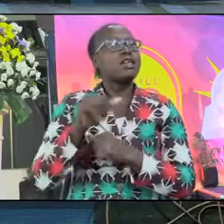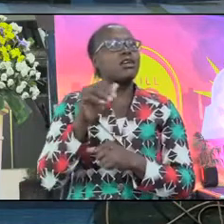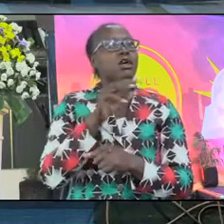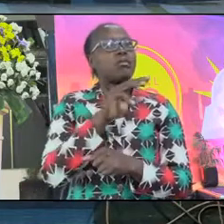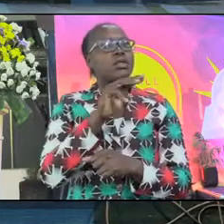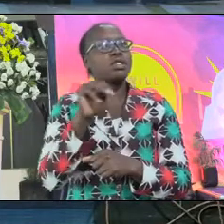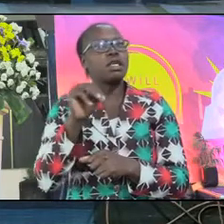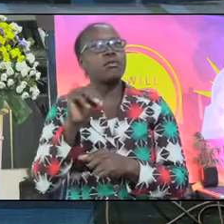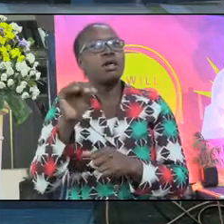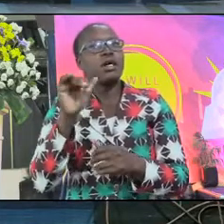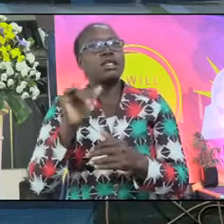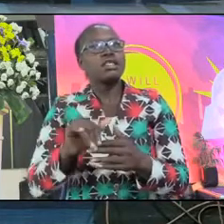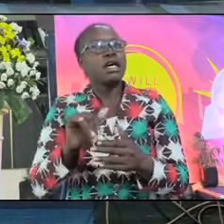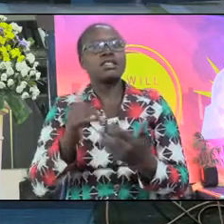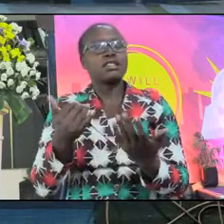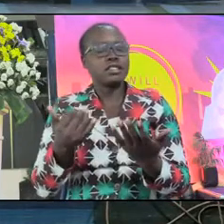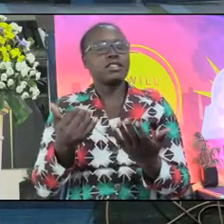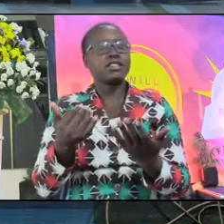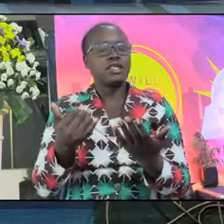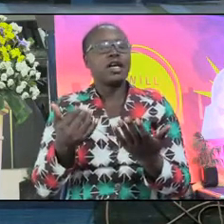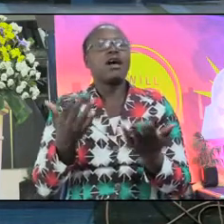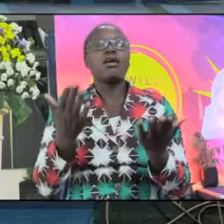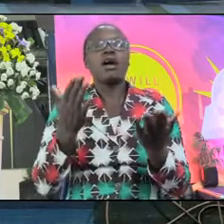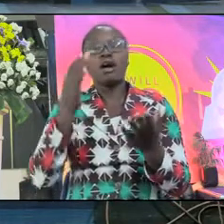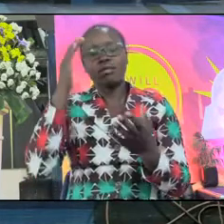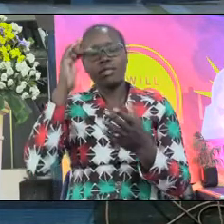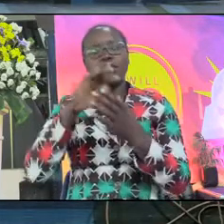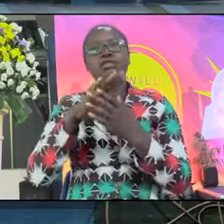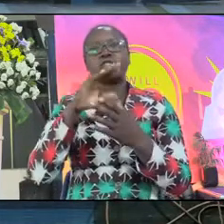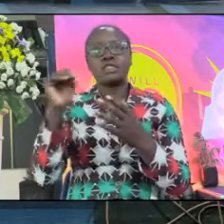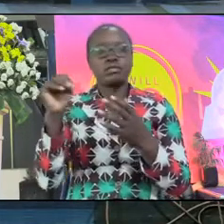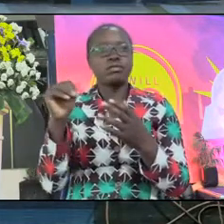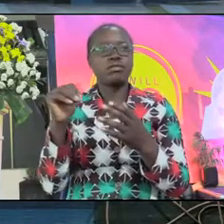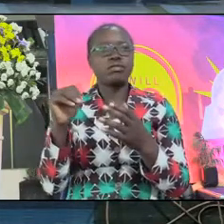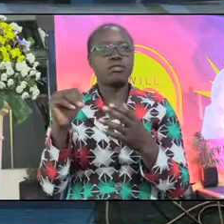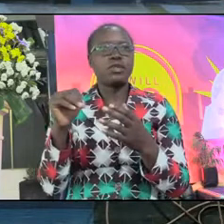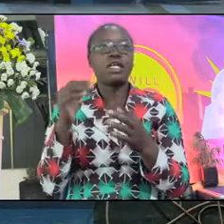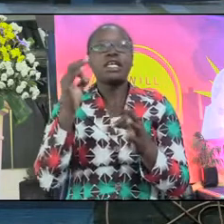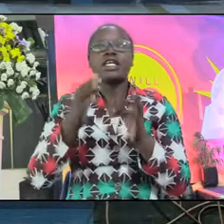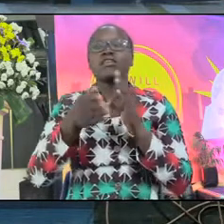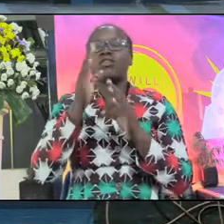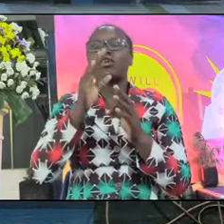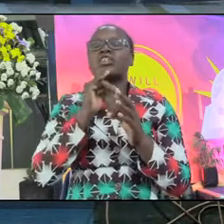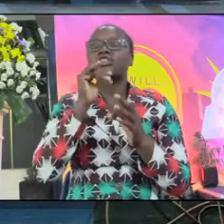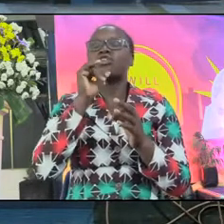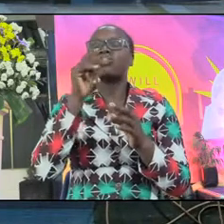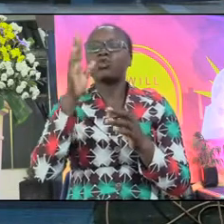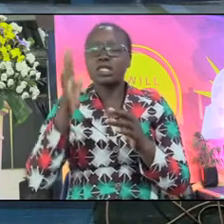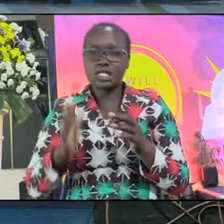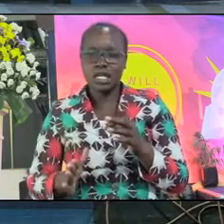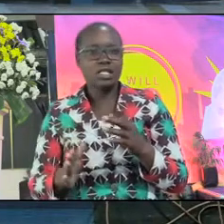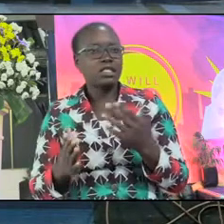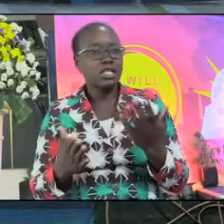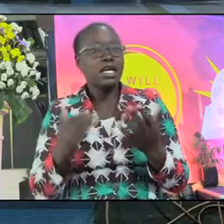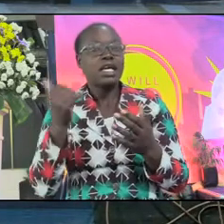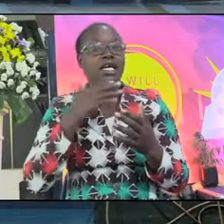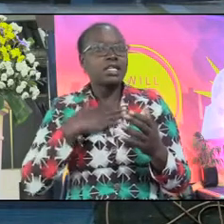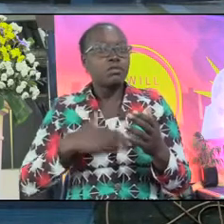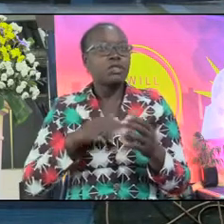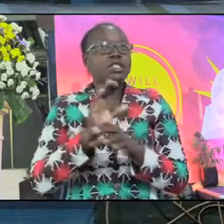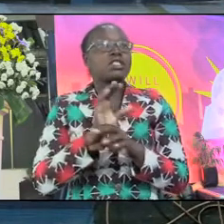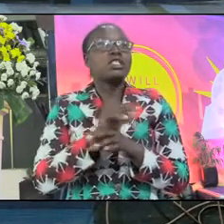them that fear him. Yes, you don't need a whole lot if God is on your side. Is there anybody in church